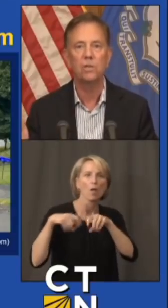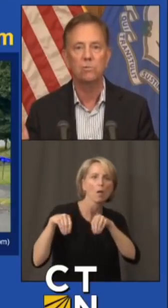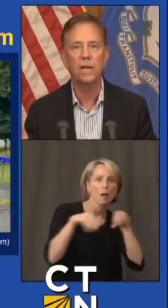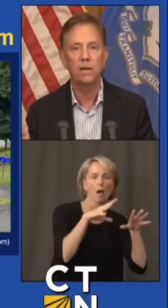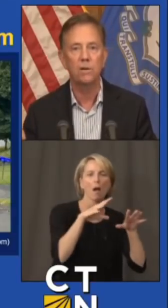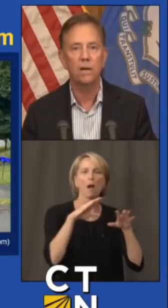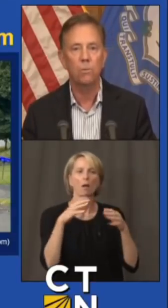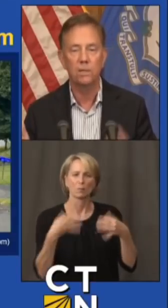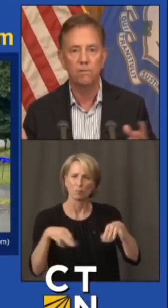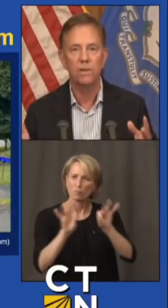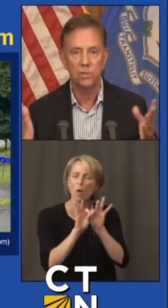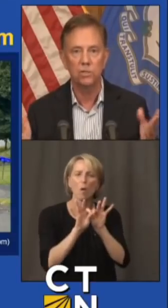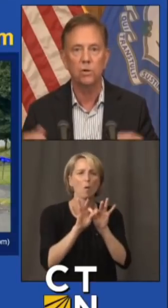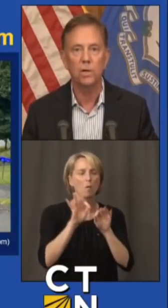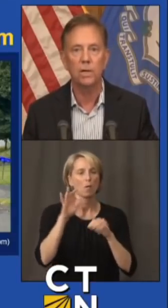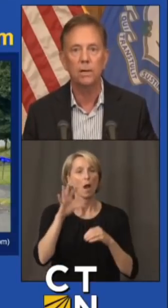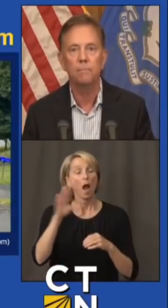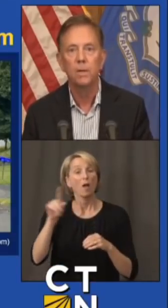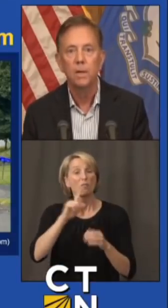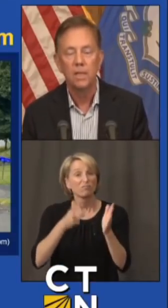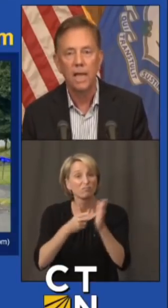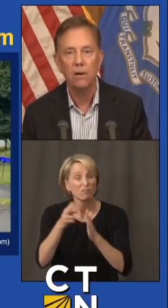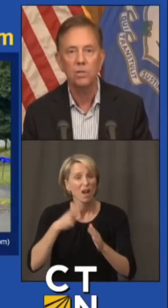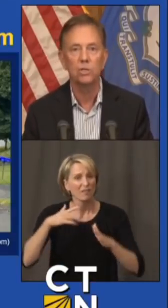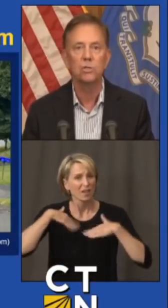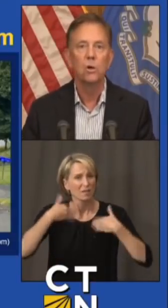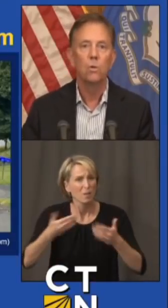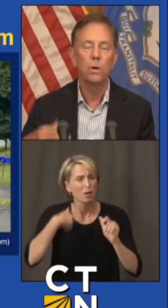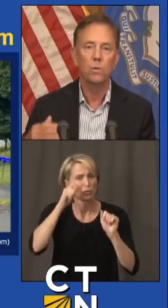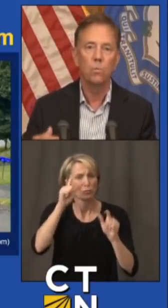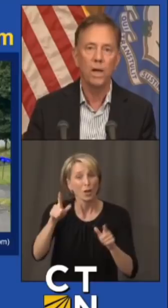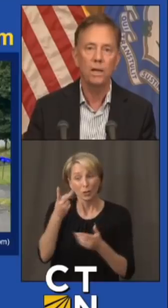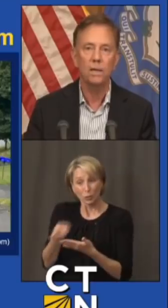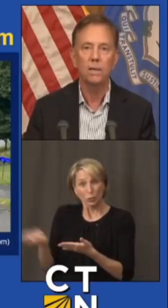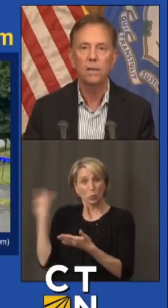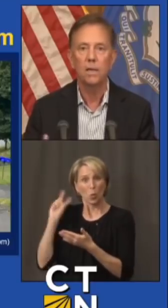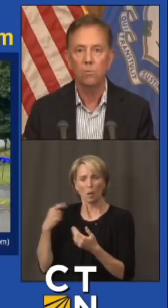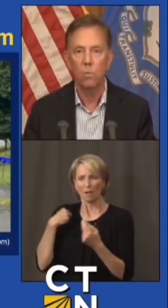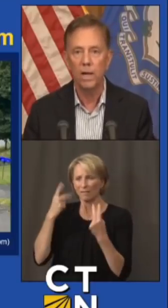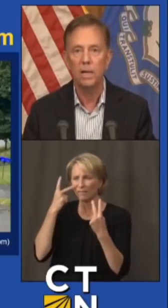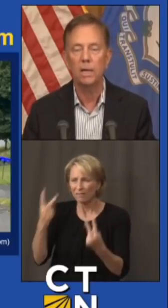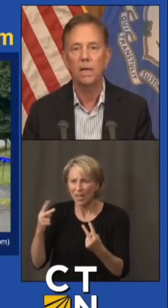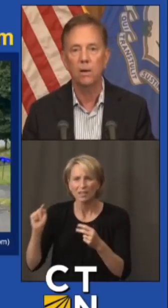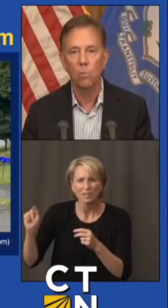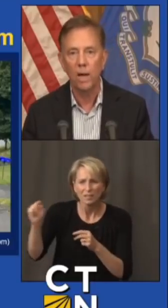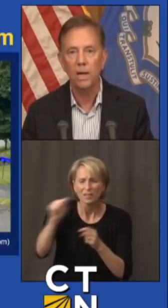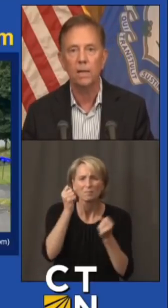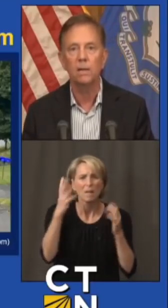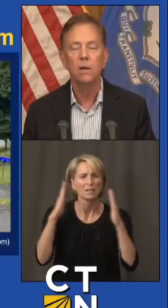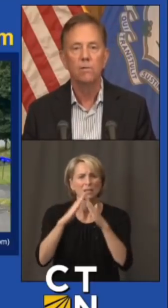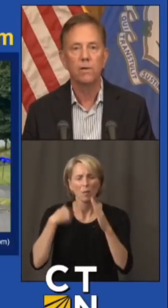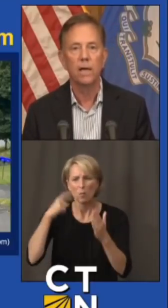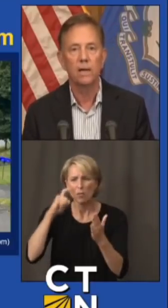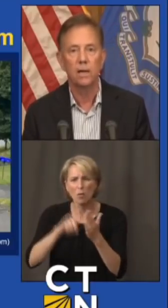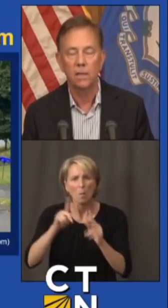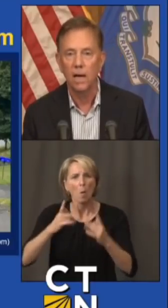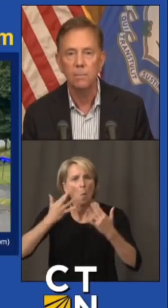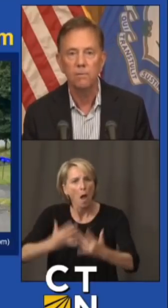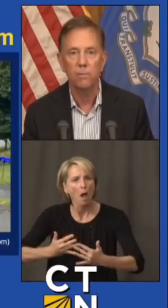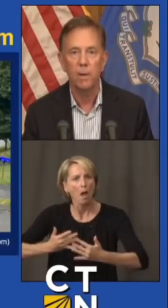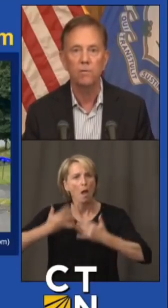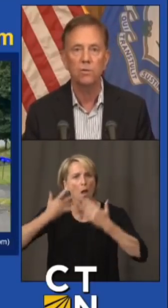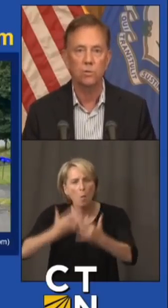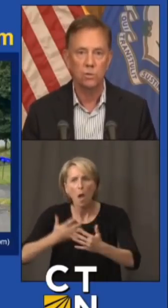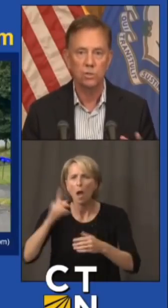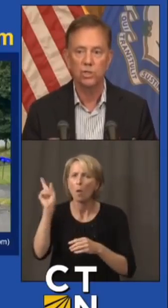every single town I went to visit during the outages, we were waiting and waiting and waiting for that